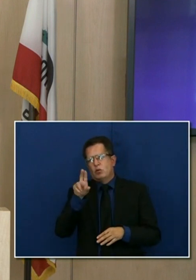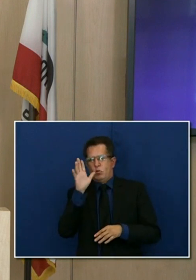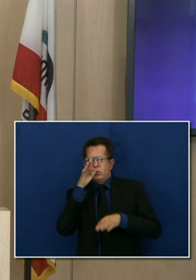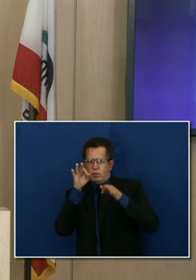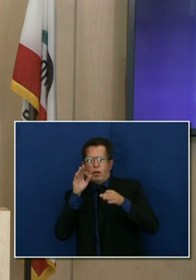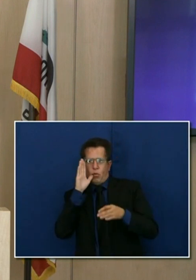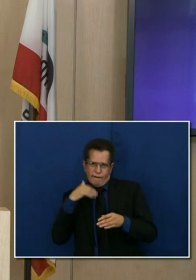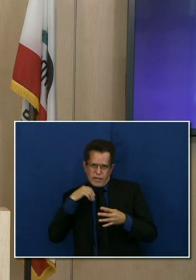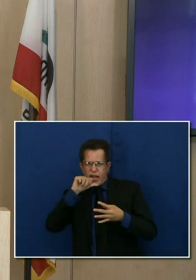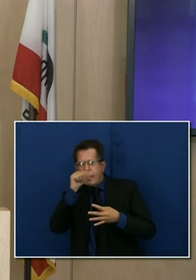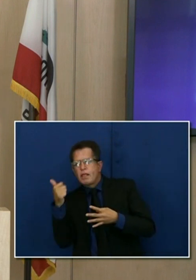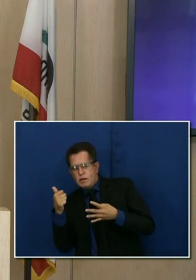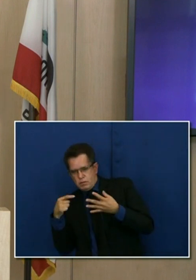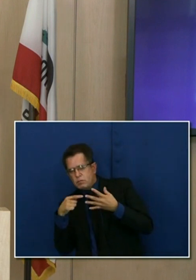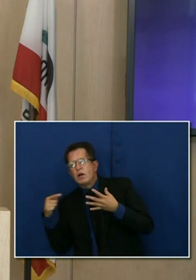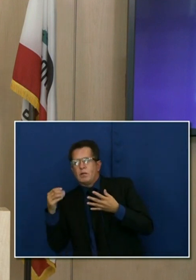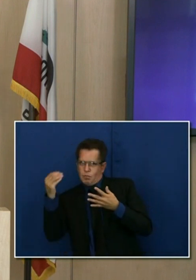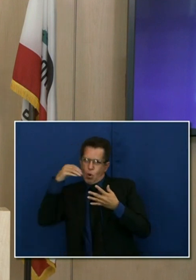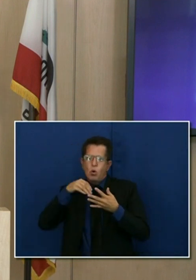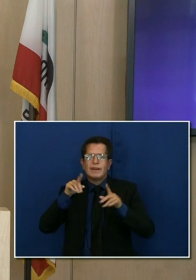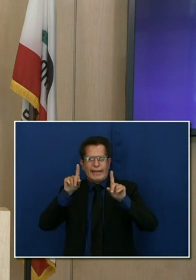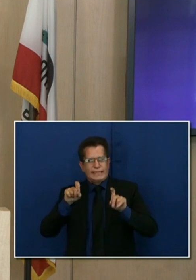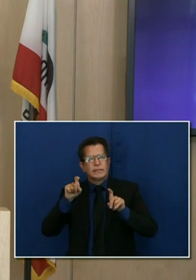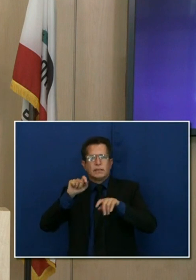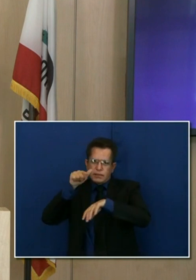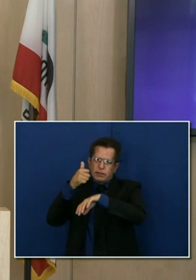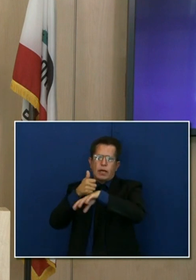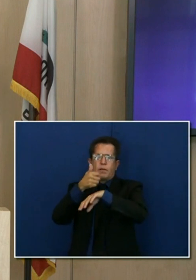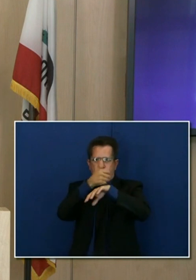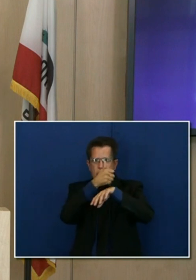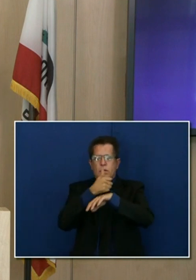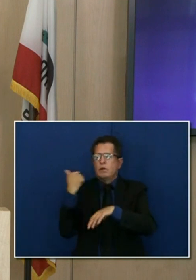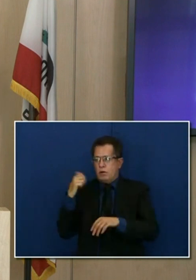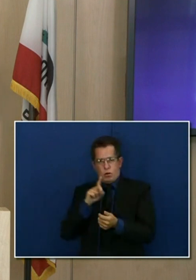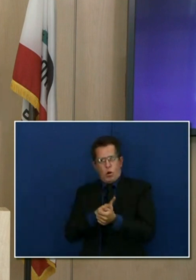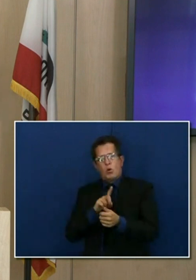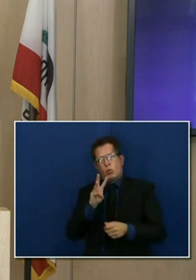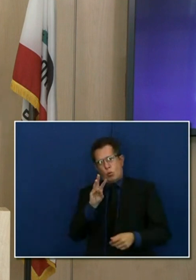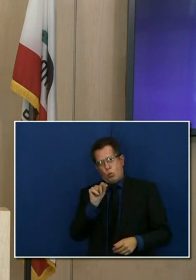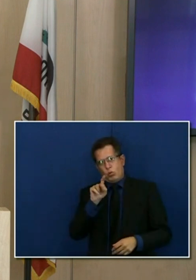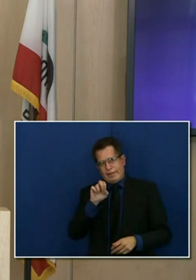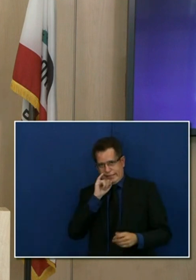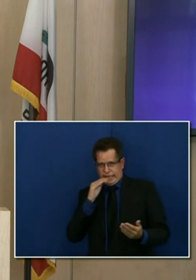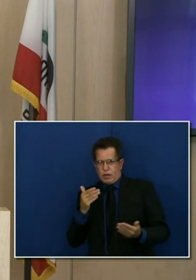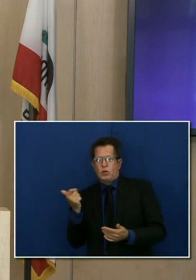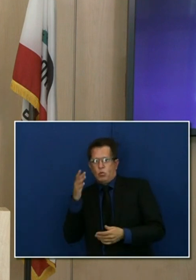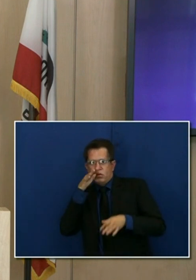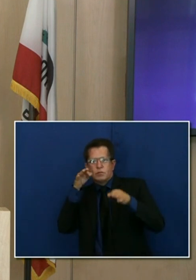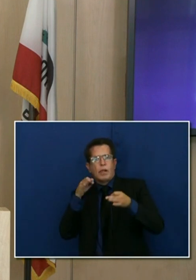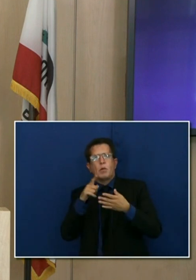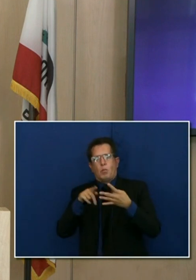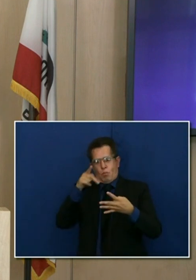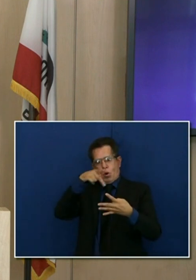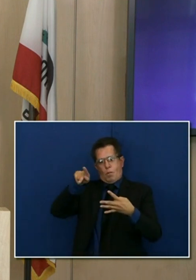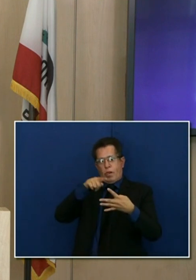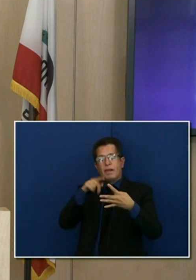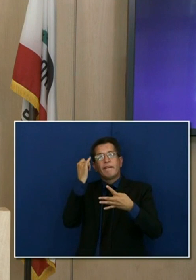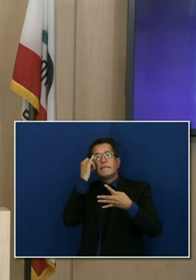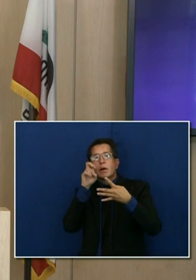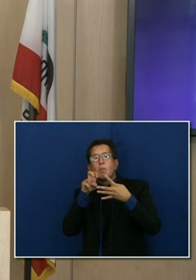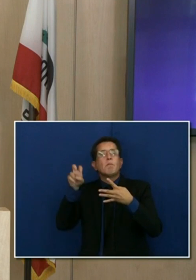comments. Dr. Wooten's going to get into more details about the purple tier and what it means for all of us,